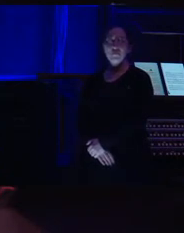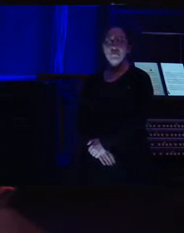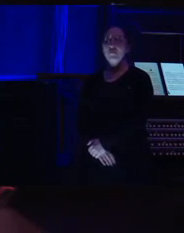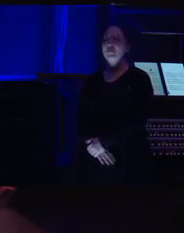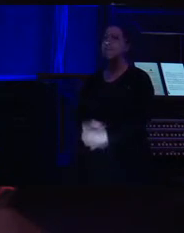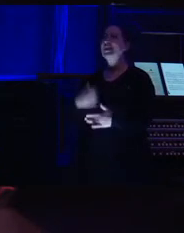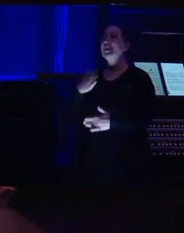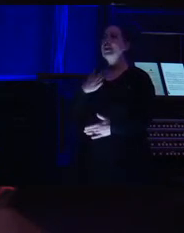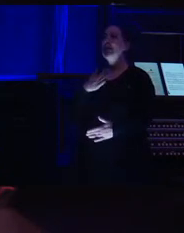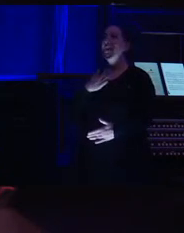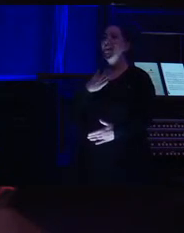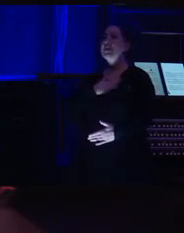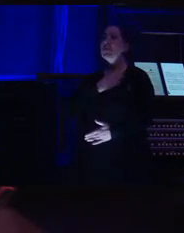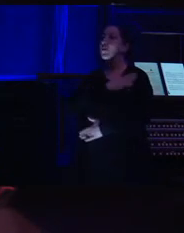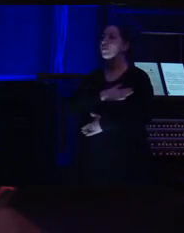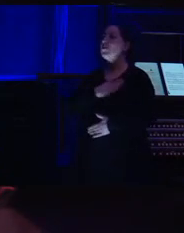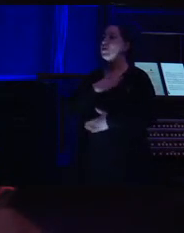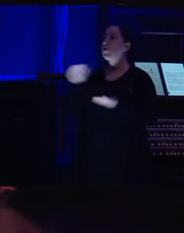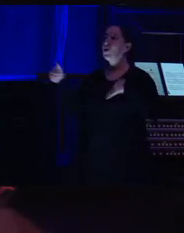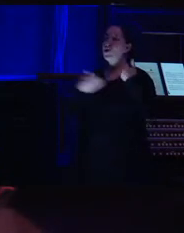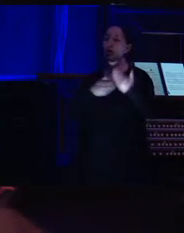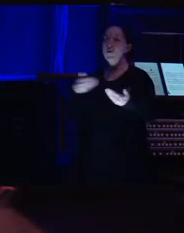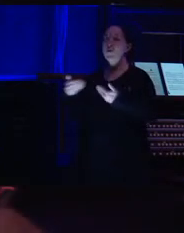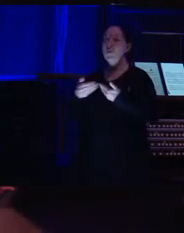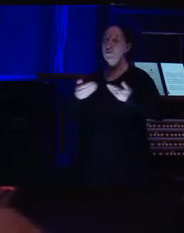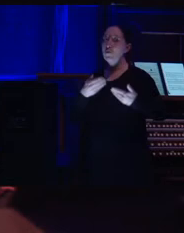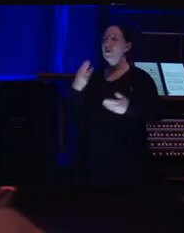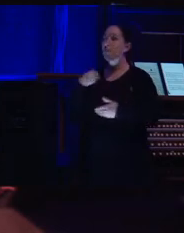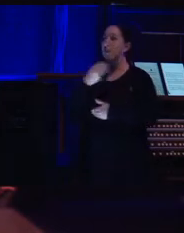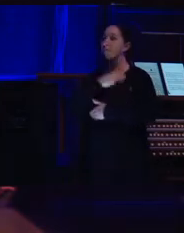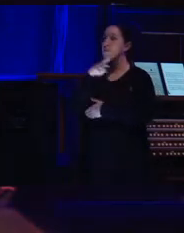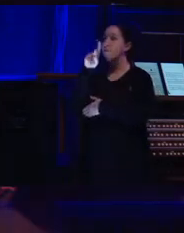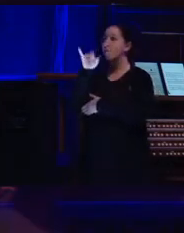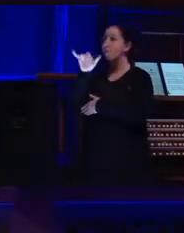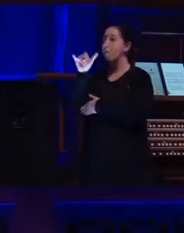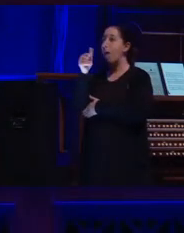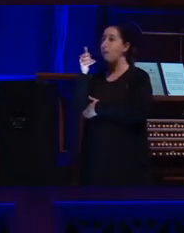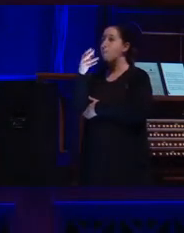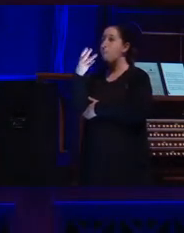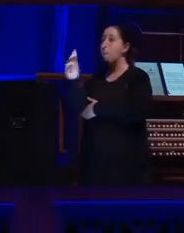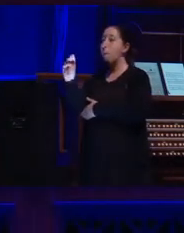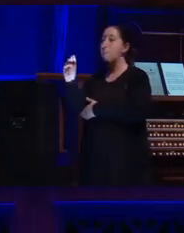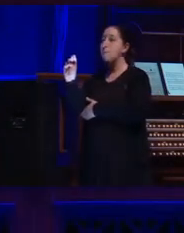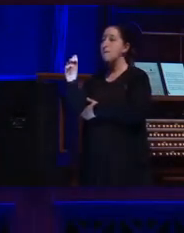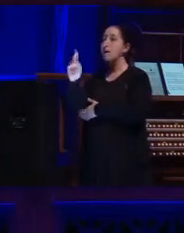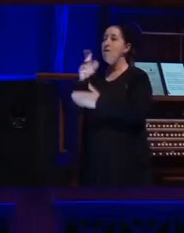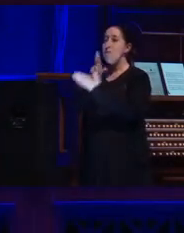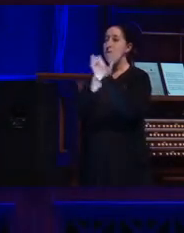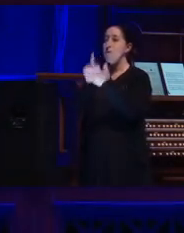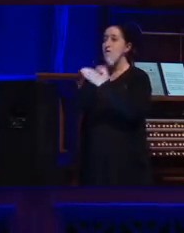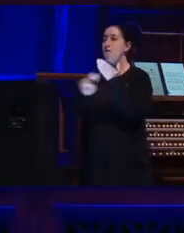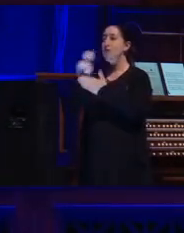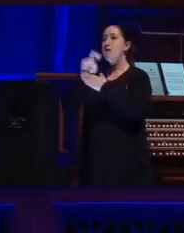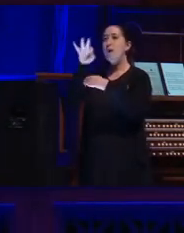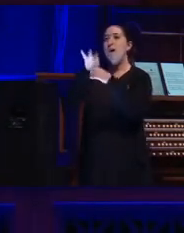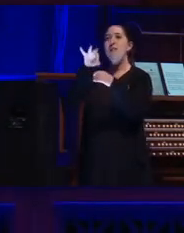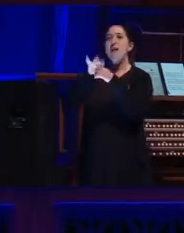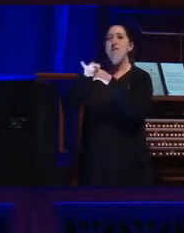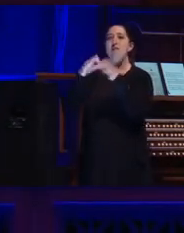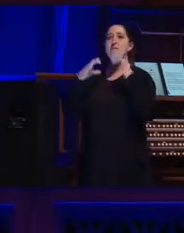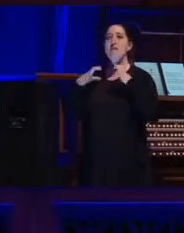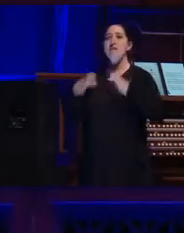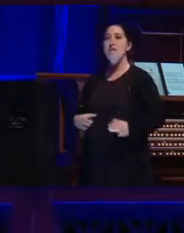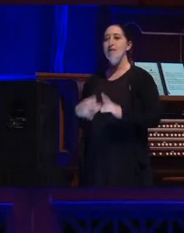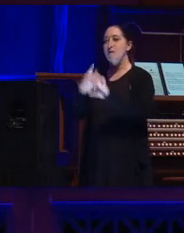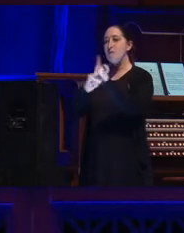It's my pleasure to introduce members of the platform party, beginning with the regents of the university who are elected by the citizens of the